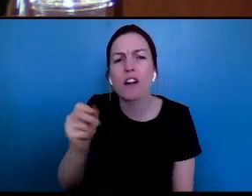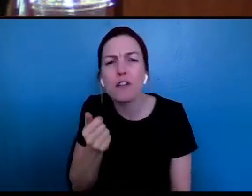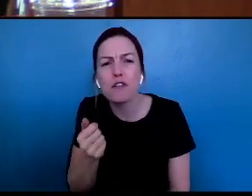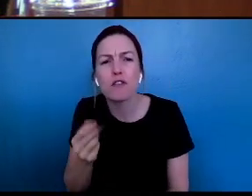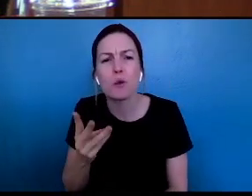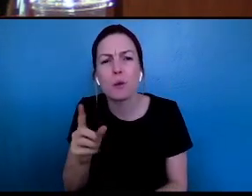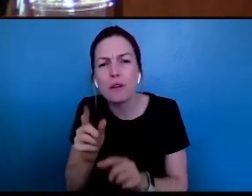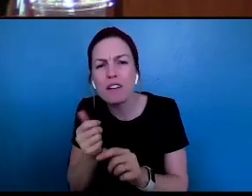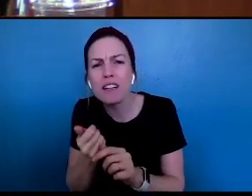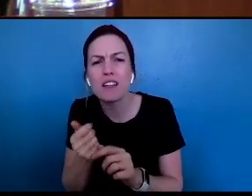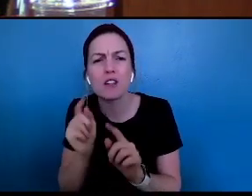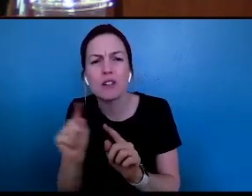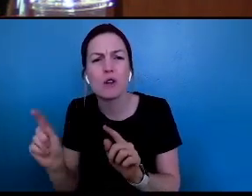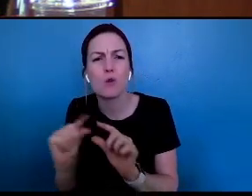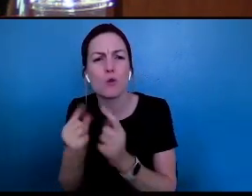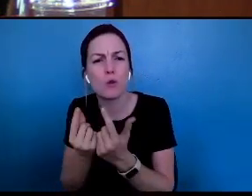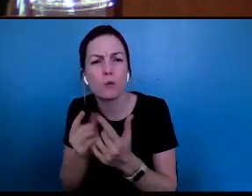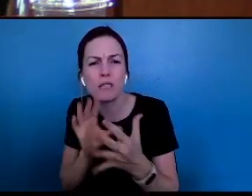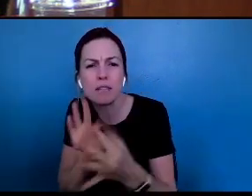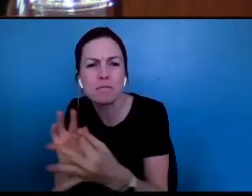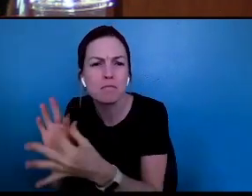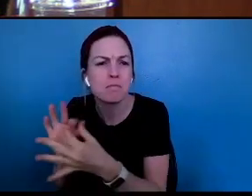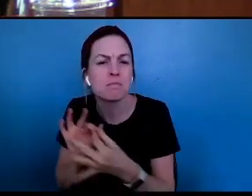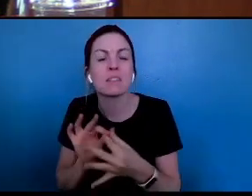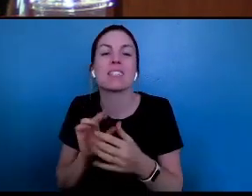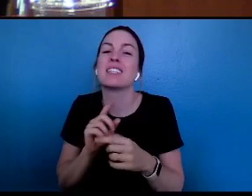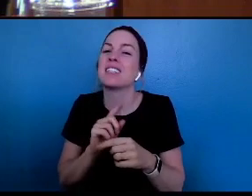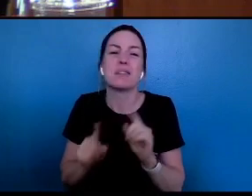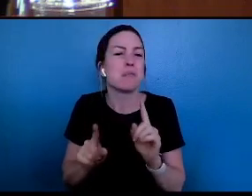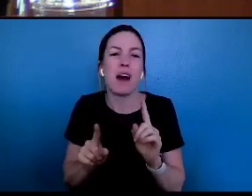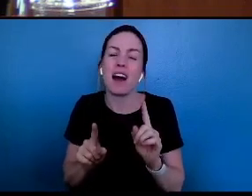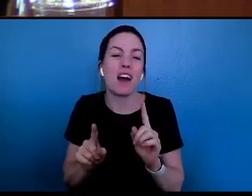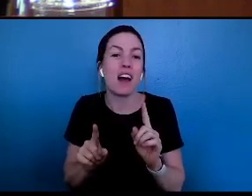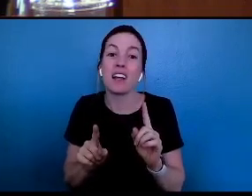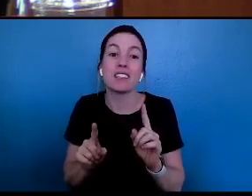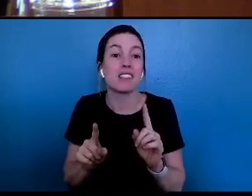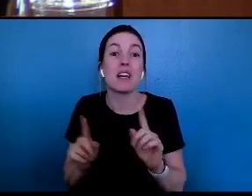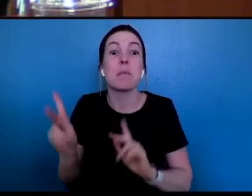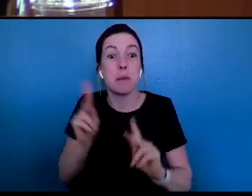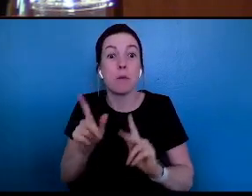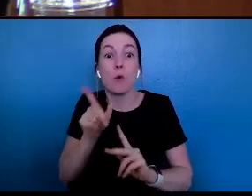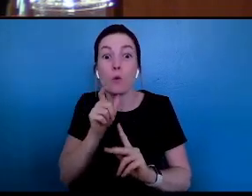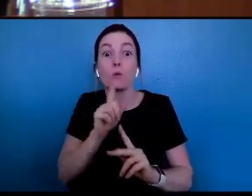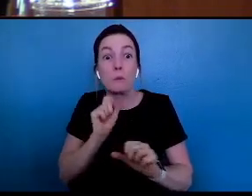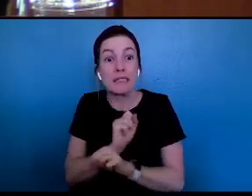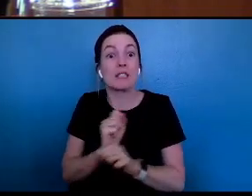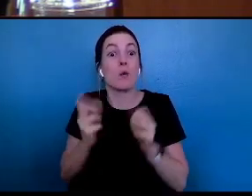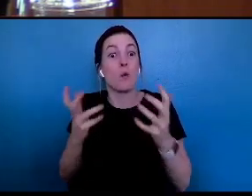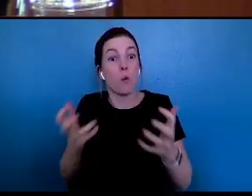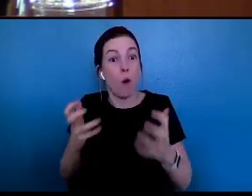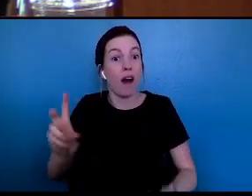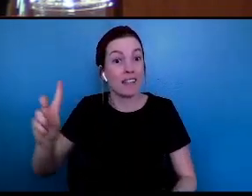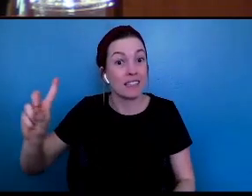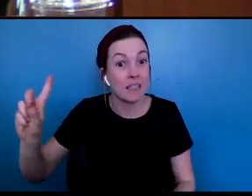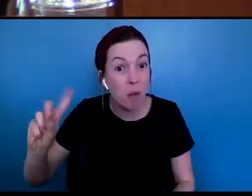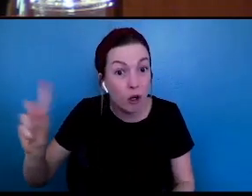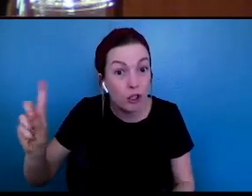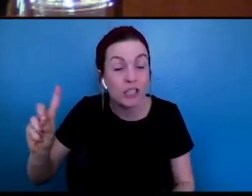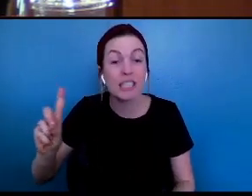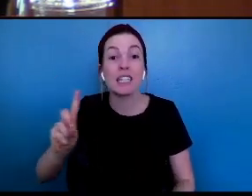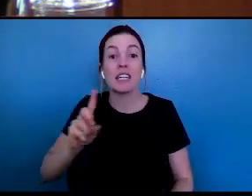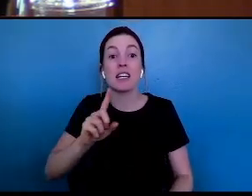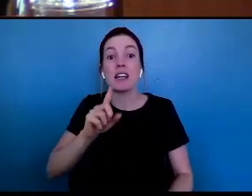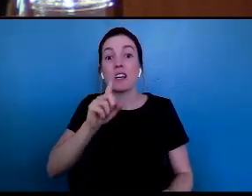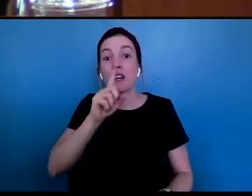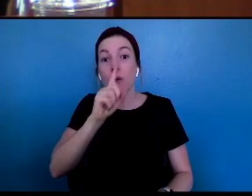so, very interestingly, not many people in democratic movements, in professional facilitation or things like that, think, oh,